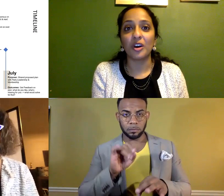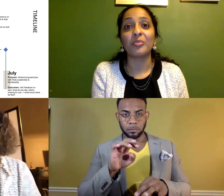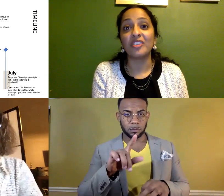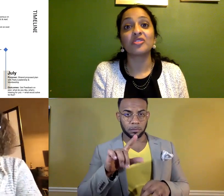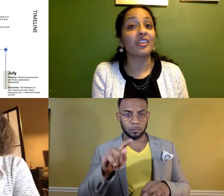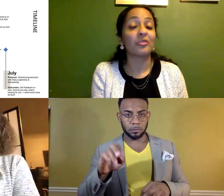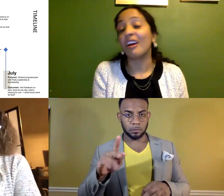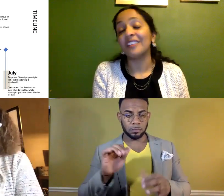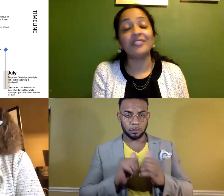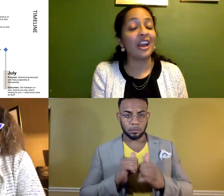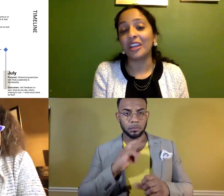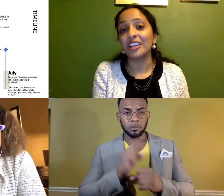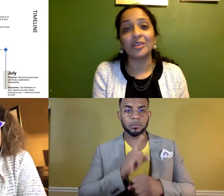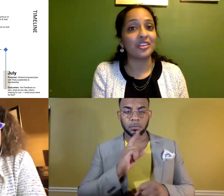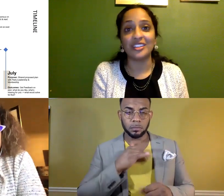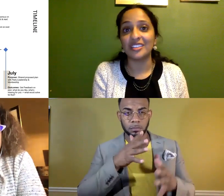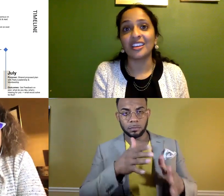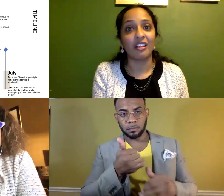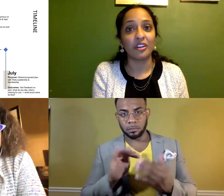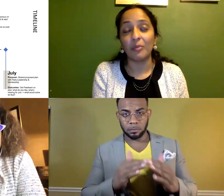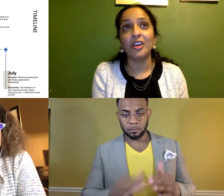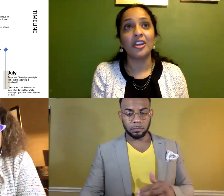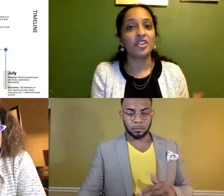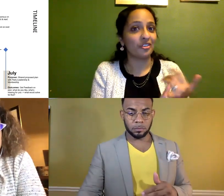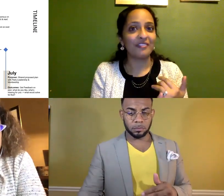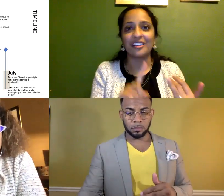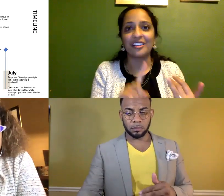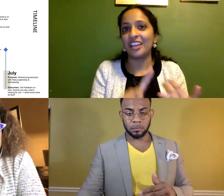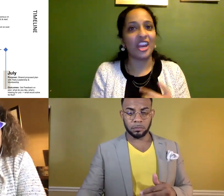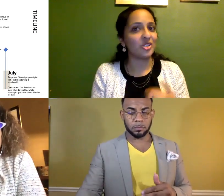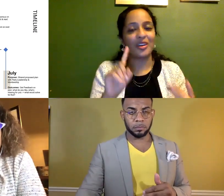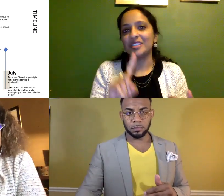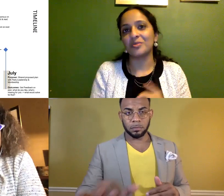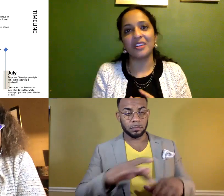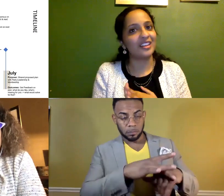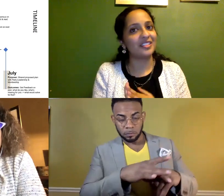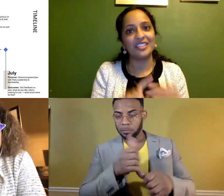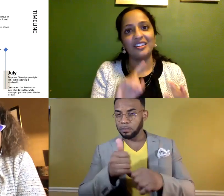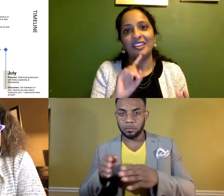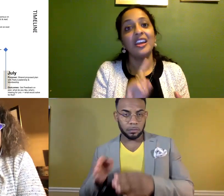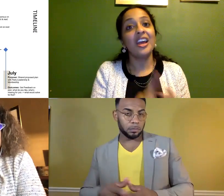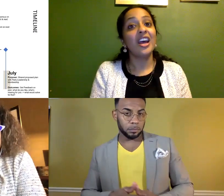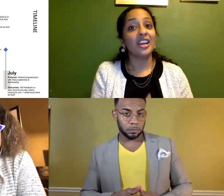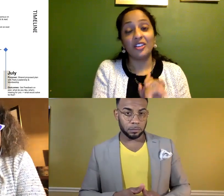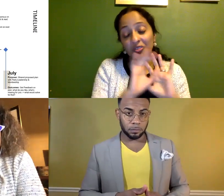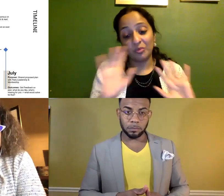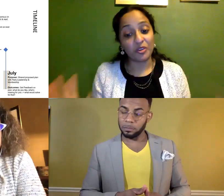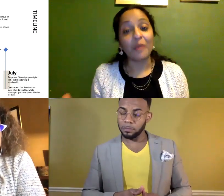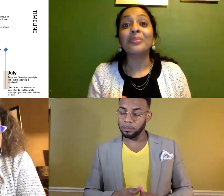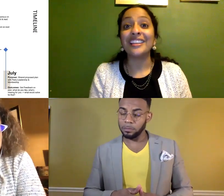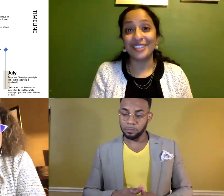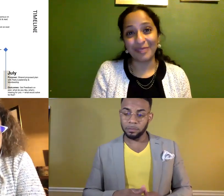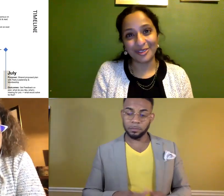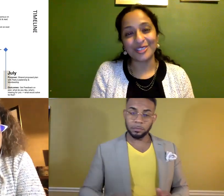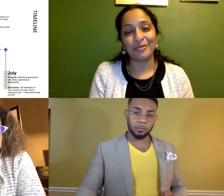composition. We want to make sure that we're not leaving out any communities in California, geographically, age-wise, race and ethnicity. That's right. There